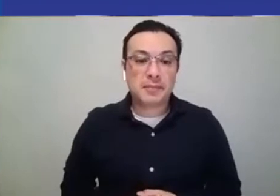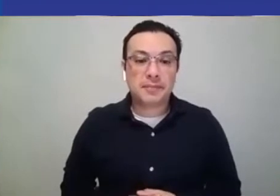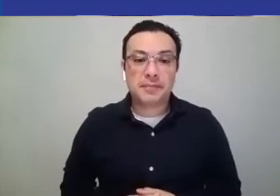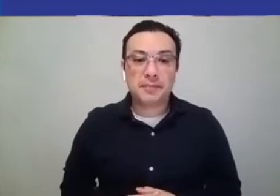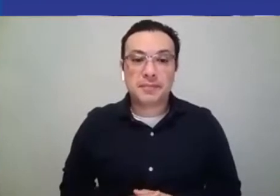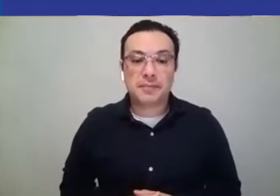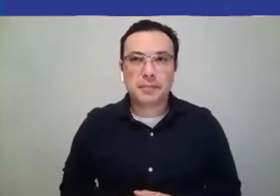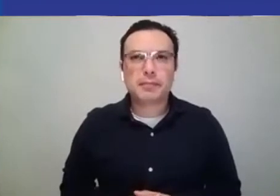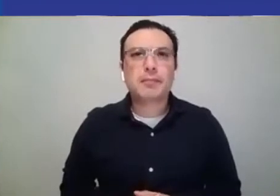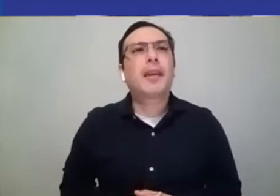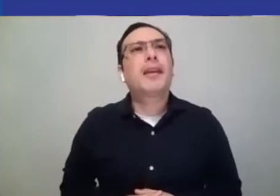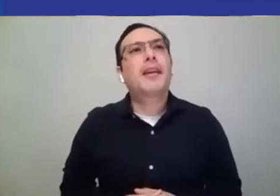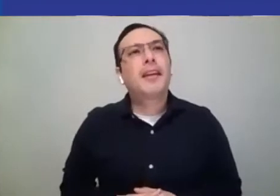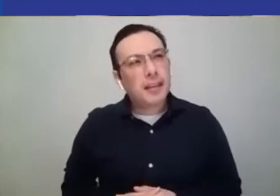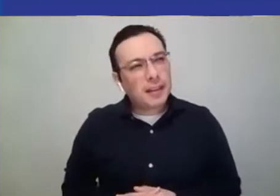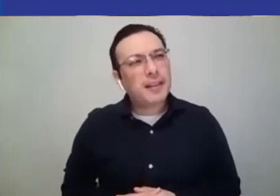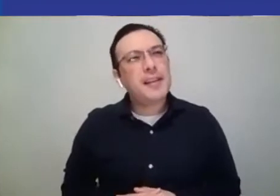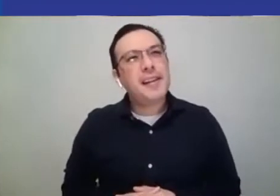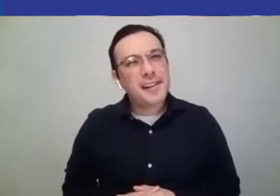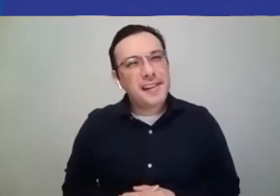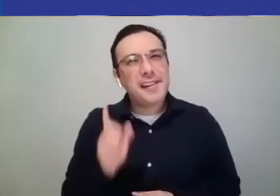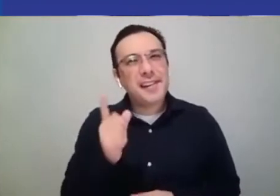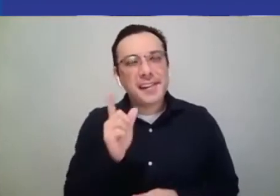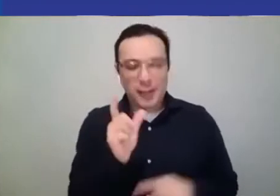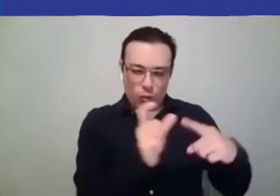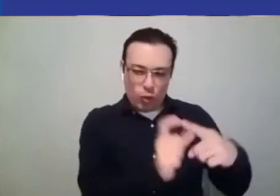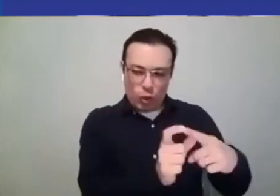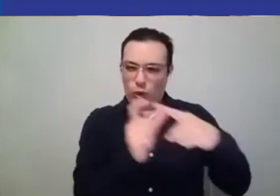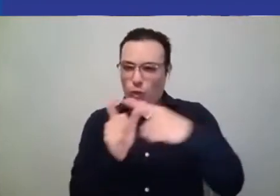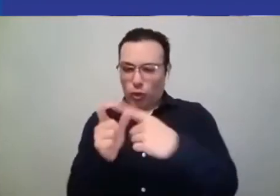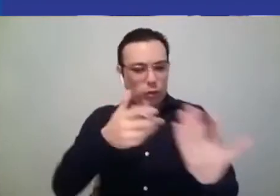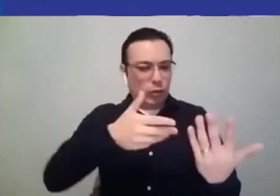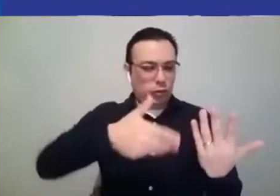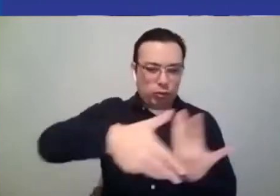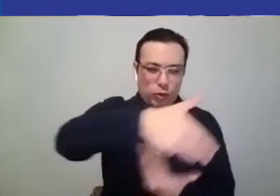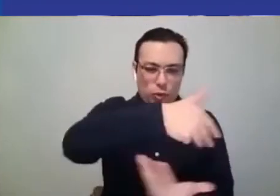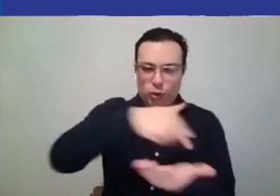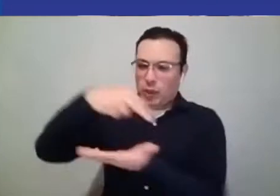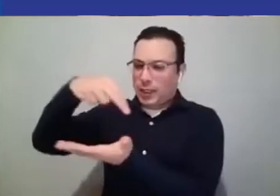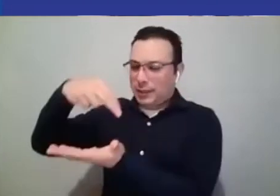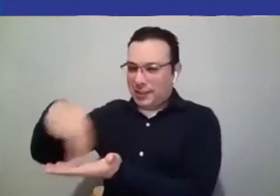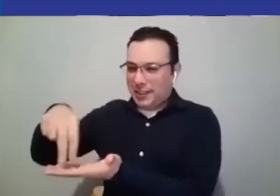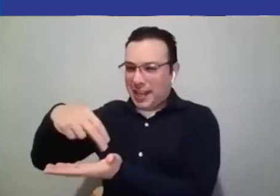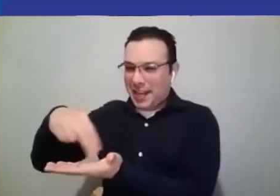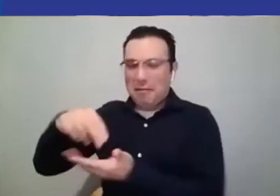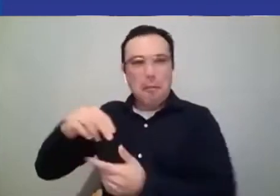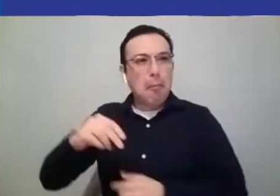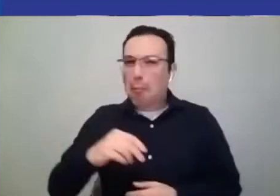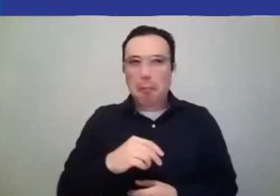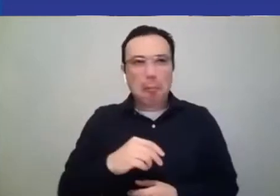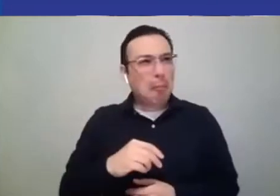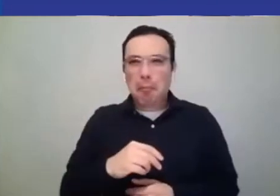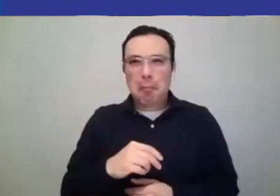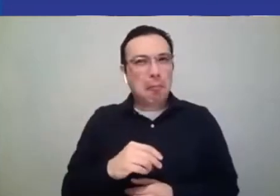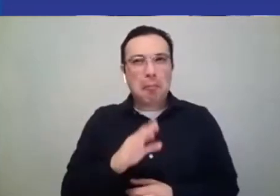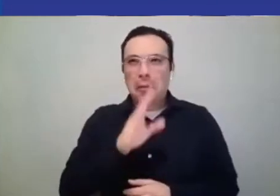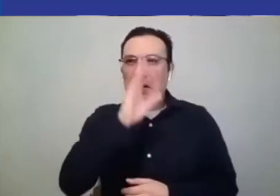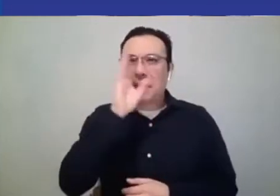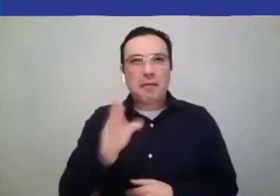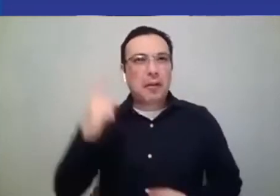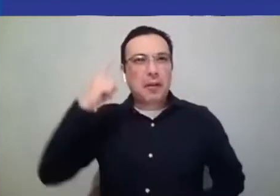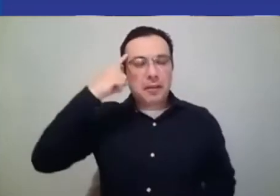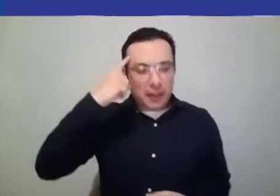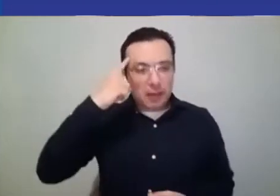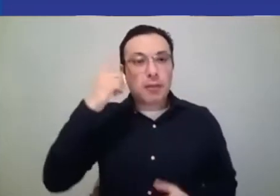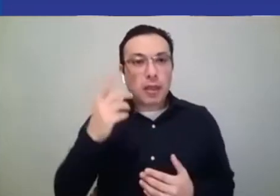So, you know, I don't think I've really used this term social dance to apply to the kinds of dances I do.